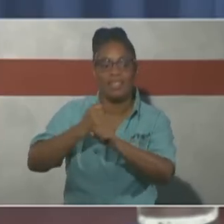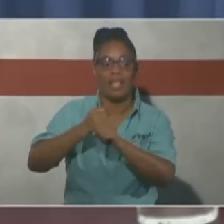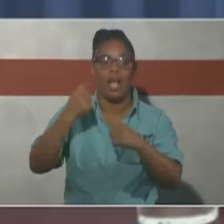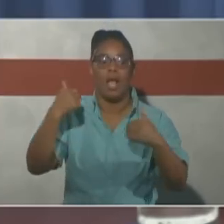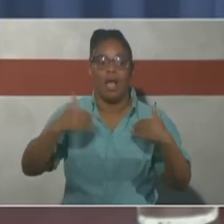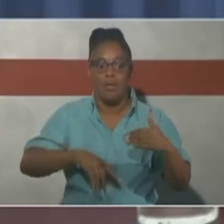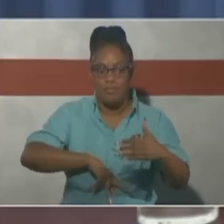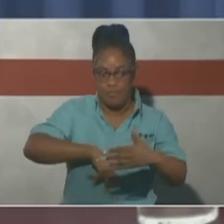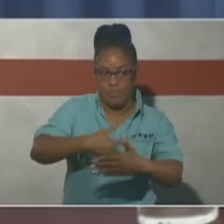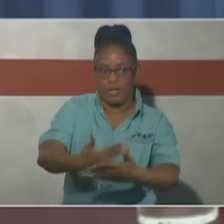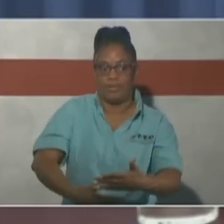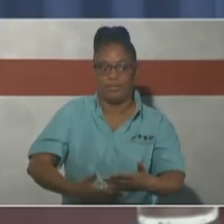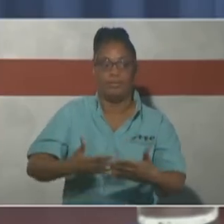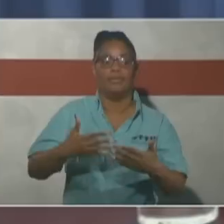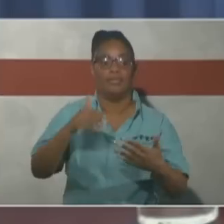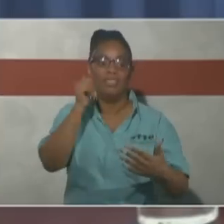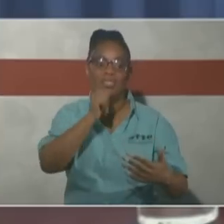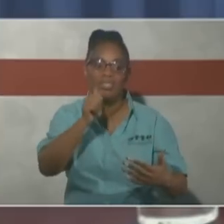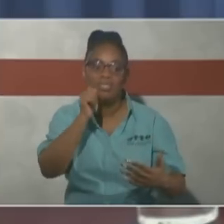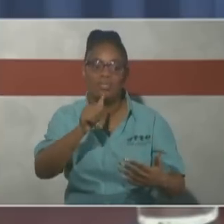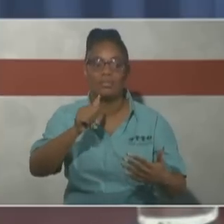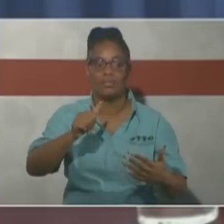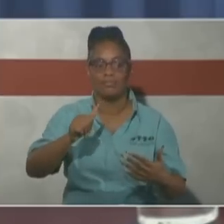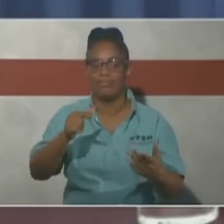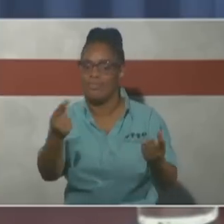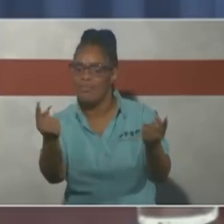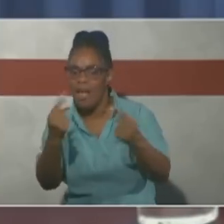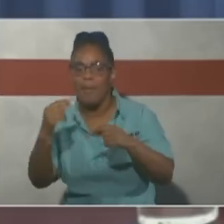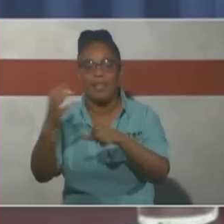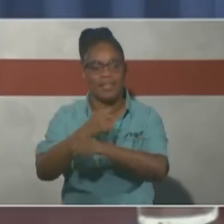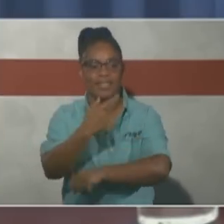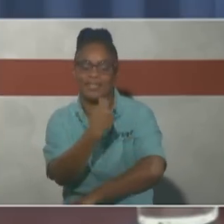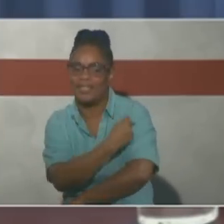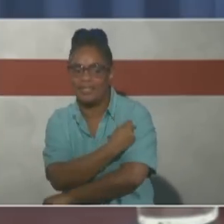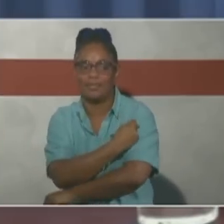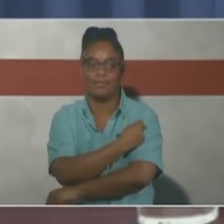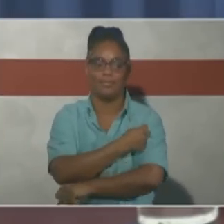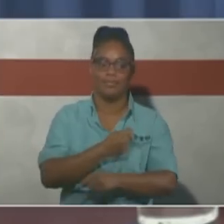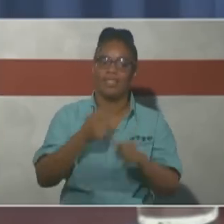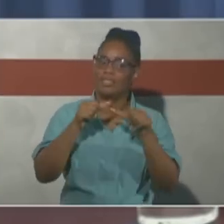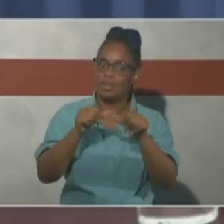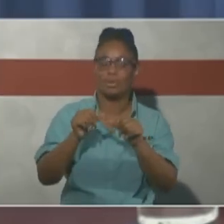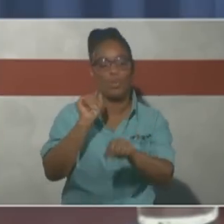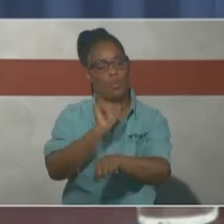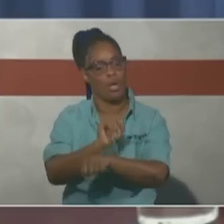383 pregnant women have been vaccinated against influenza.